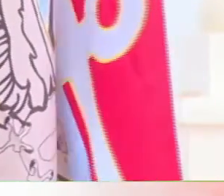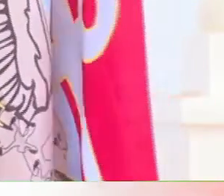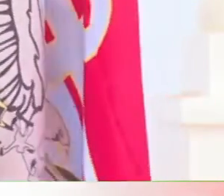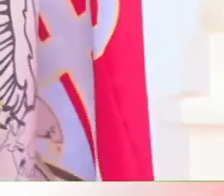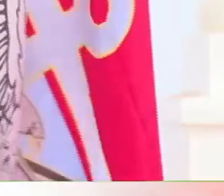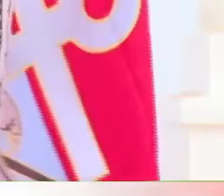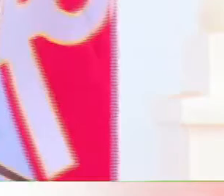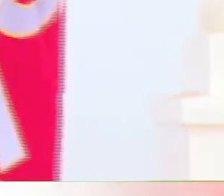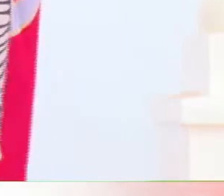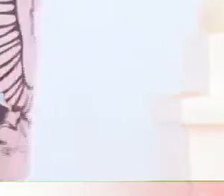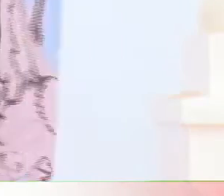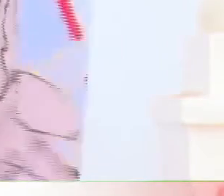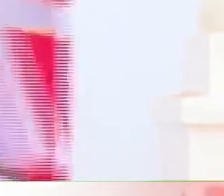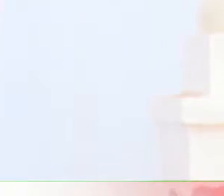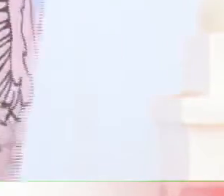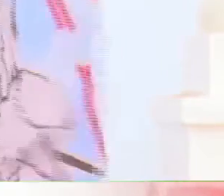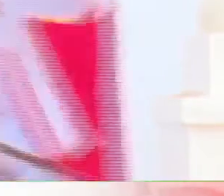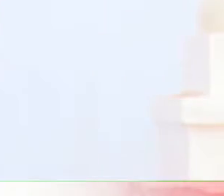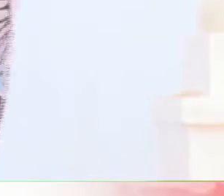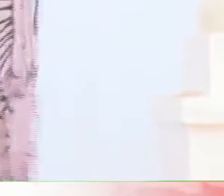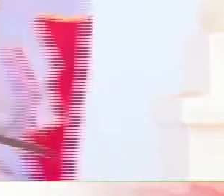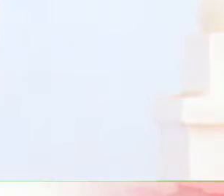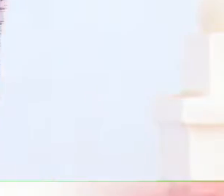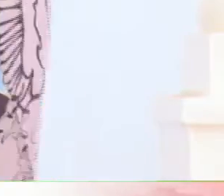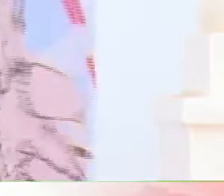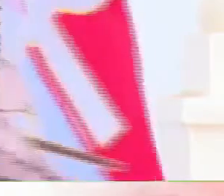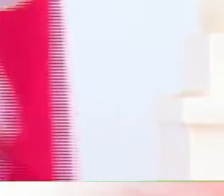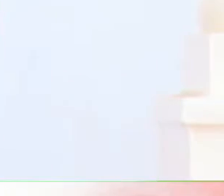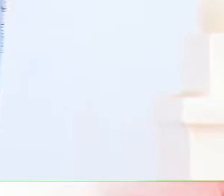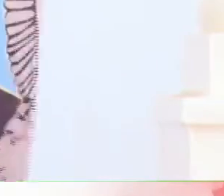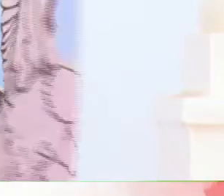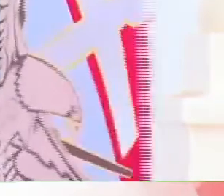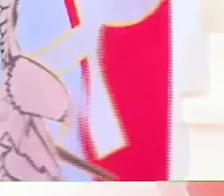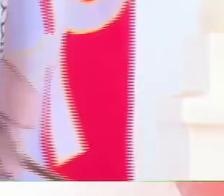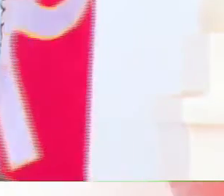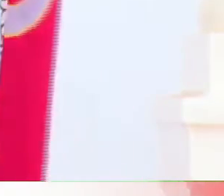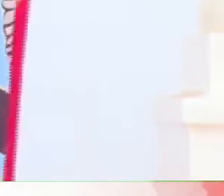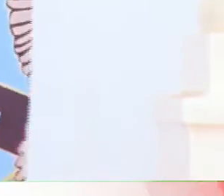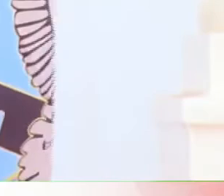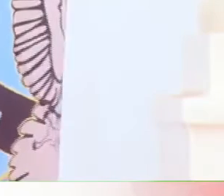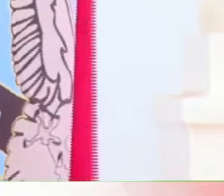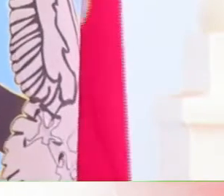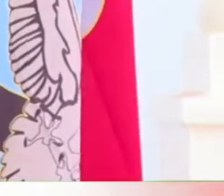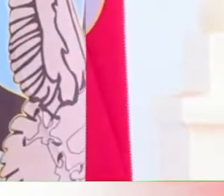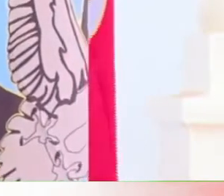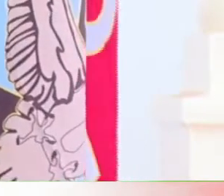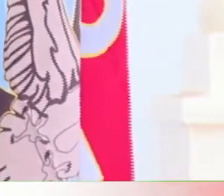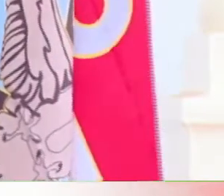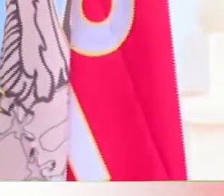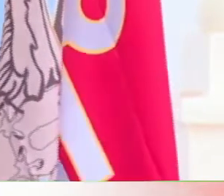4. It has further been ordered that attendees for funerals and